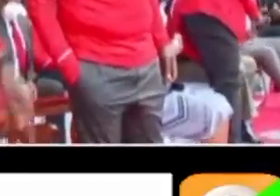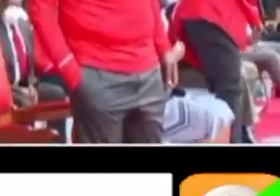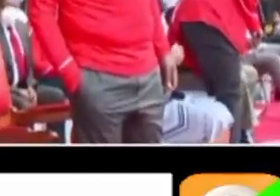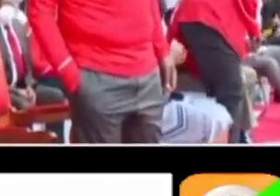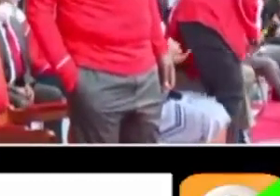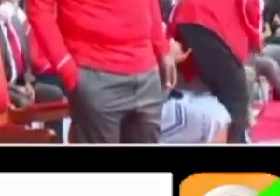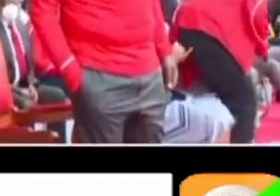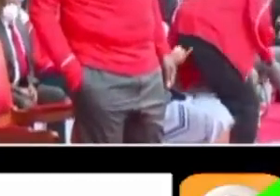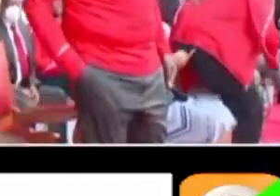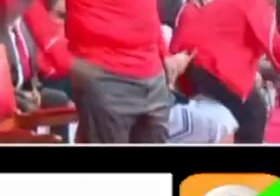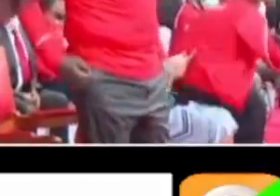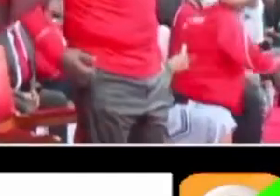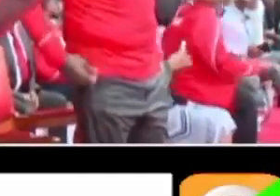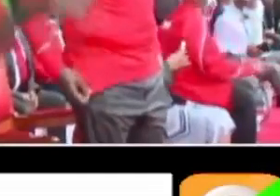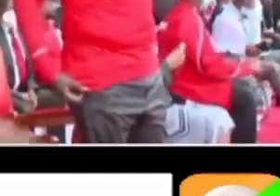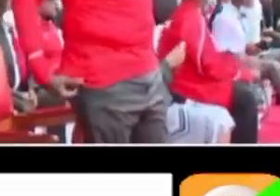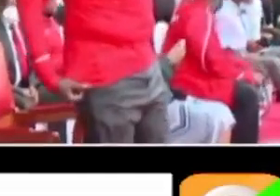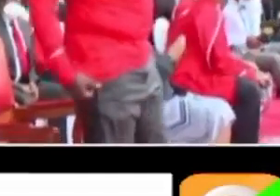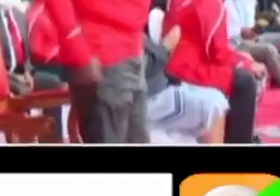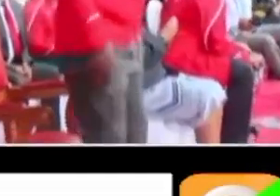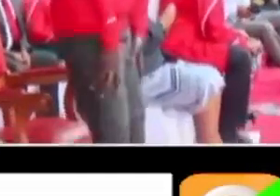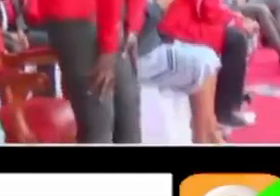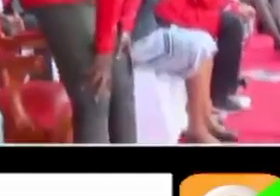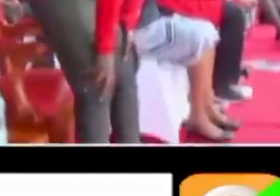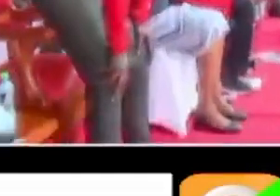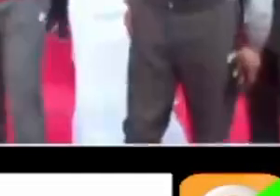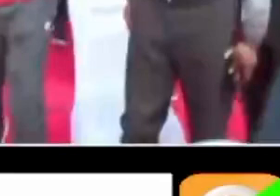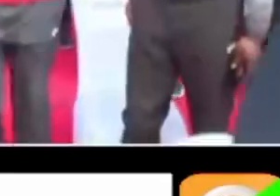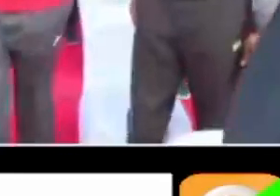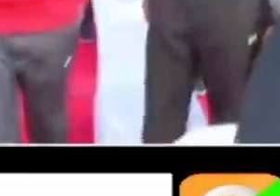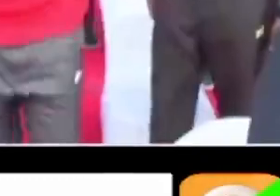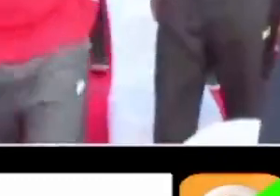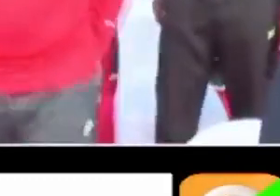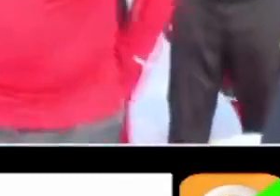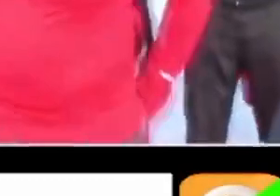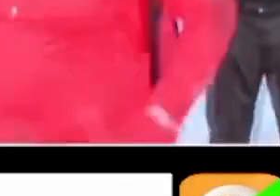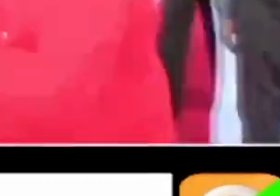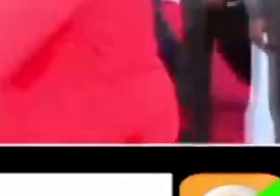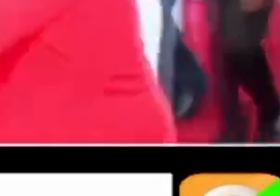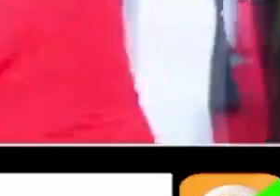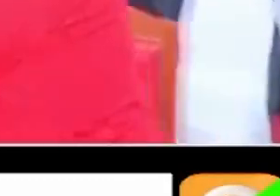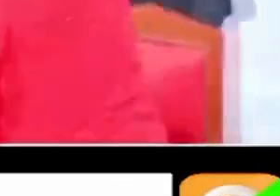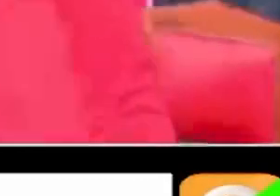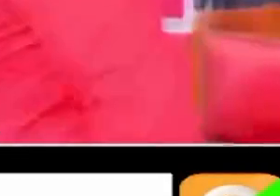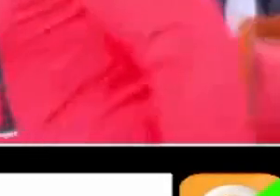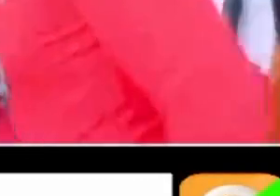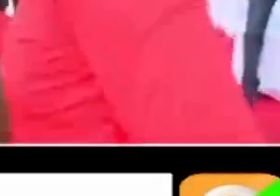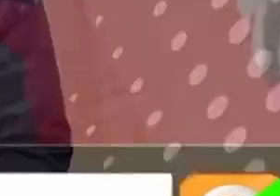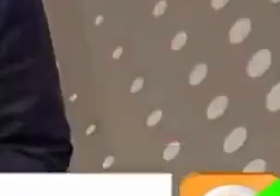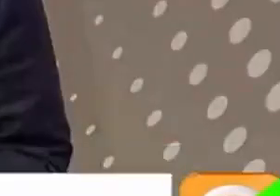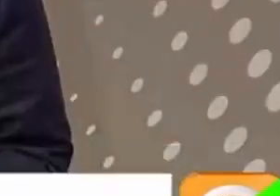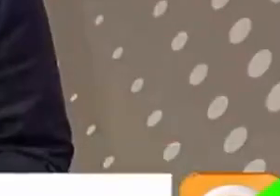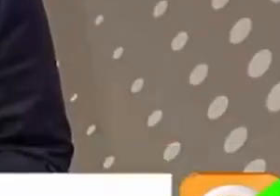Kimodo, Muguruki, Mlevi, and so on and so forth. Yet months after the State House contest, they shook